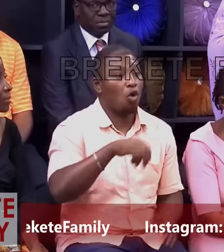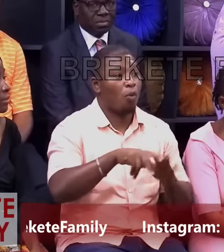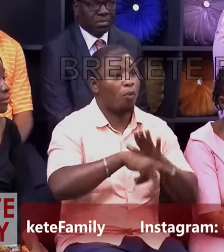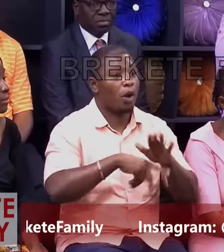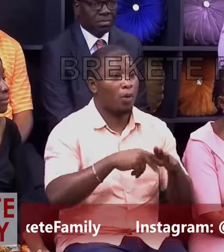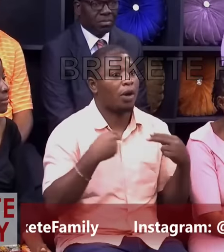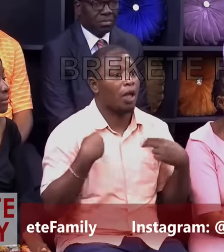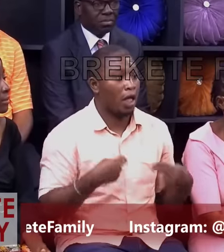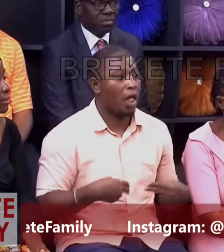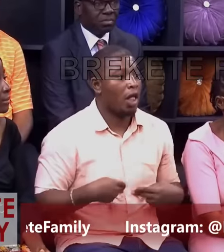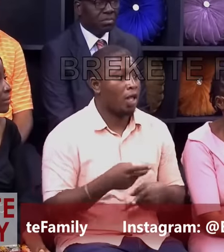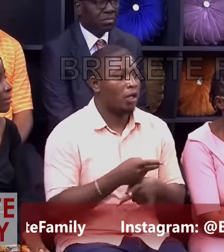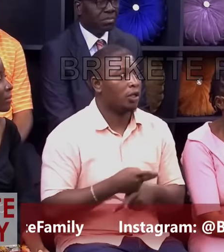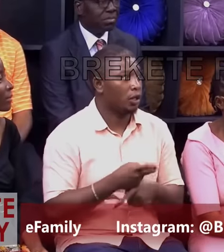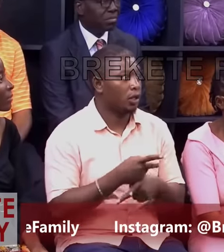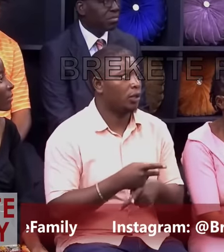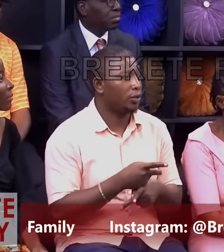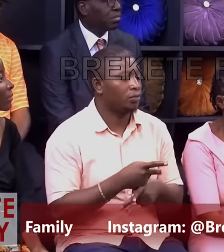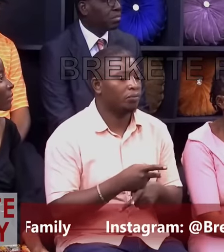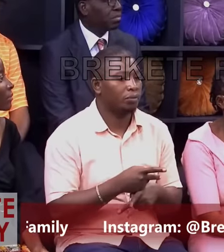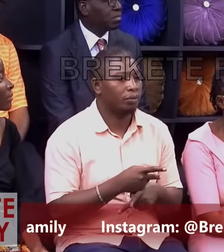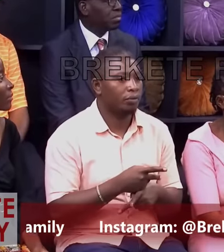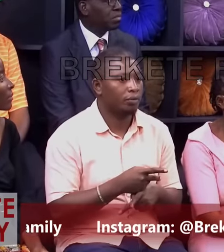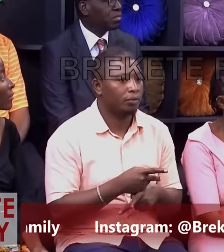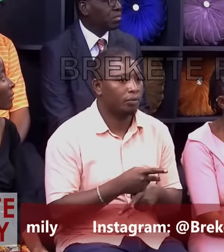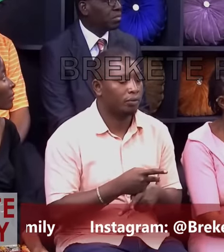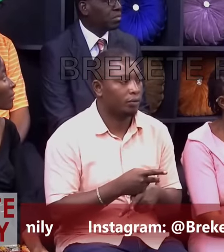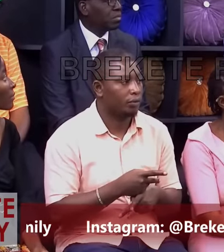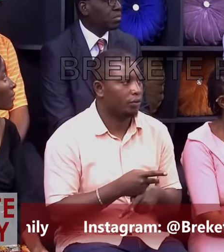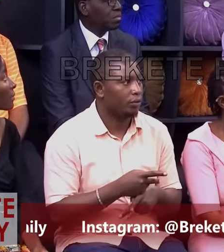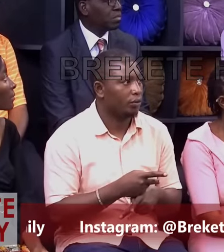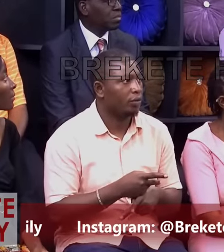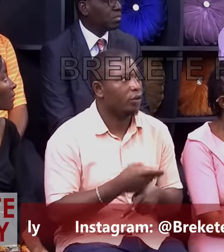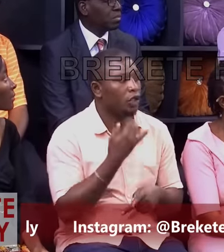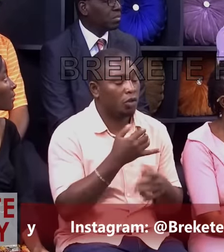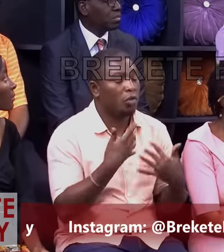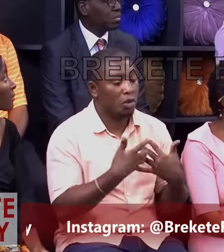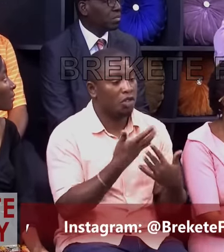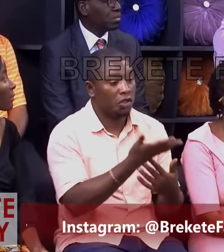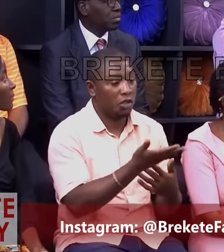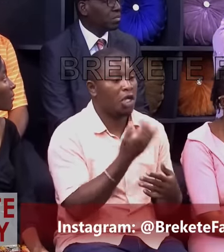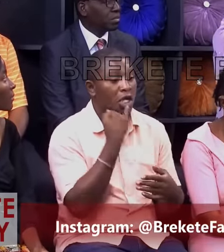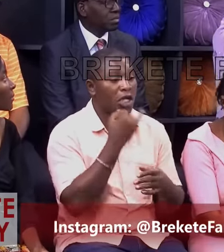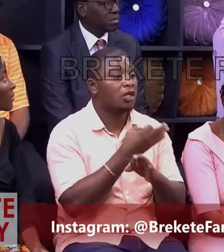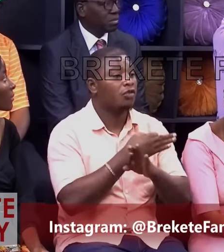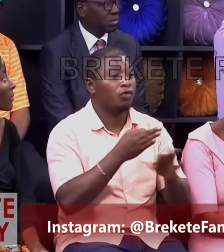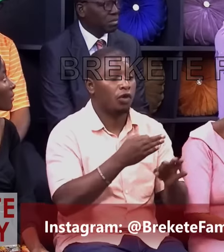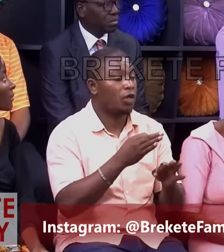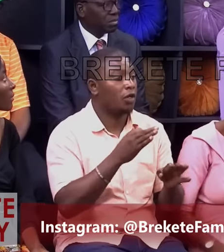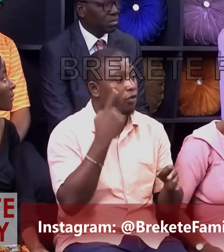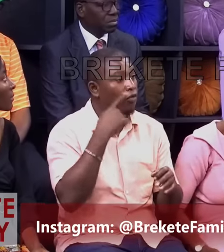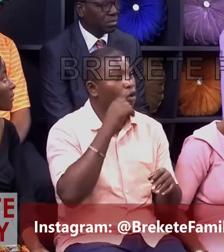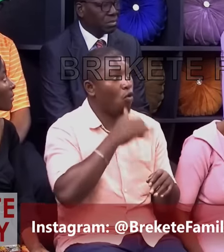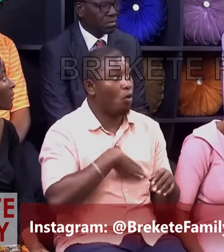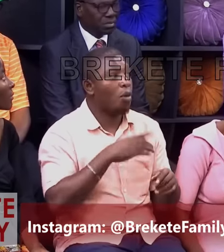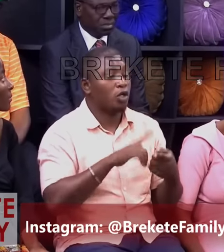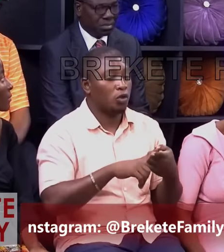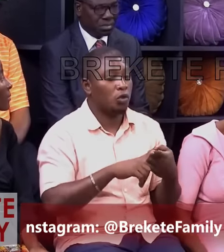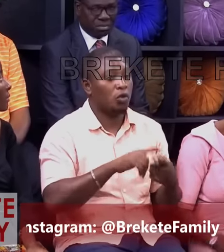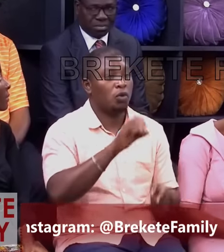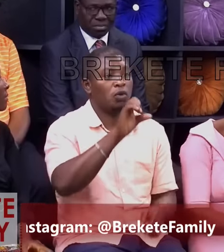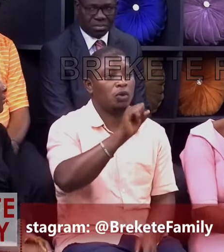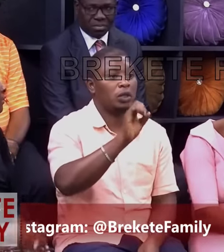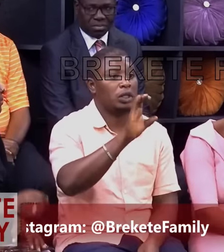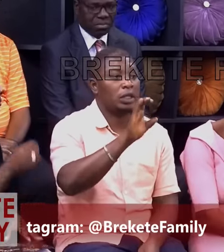Healthcare facility that's yes it's a gular machine there and is free of charge for women to screen themselves